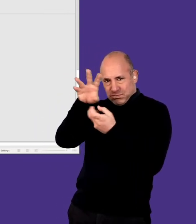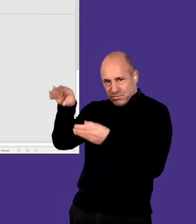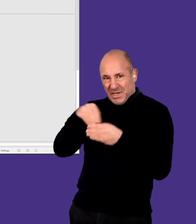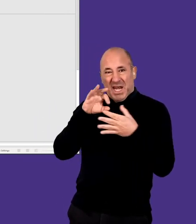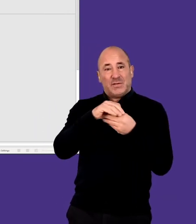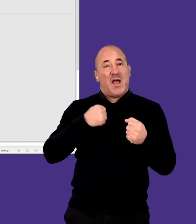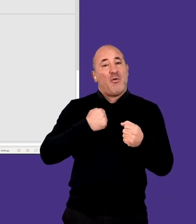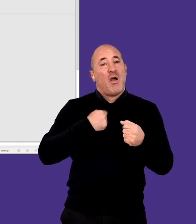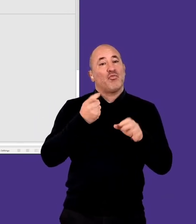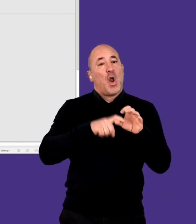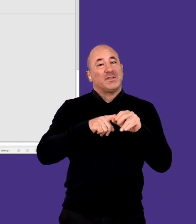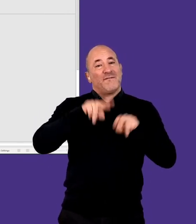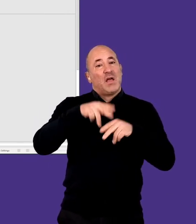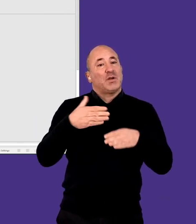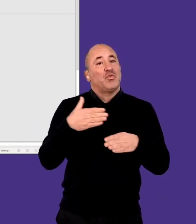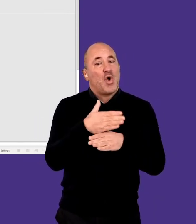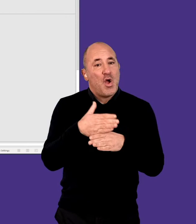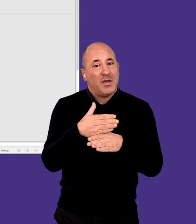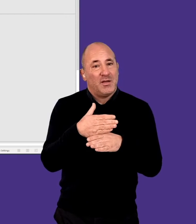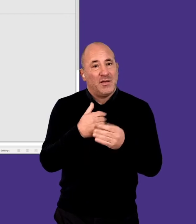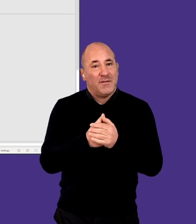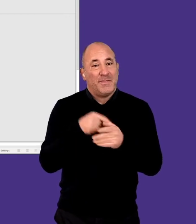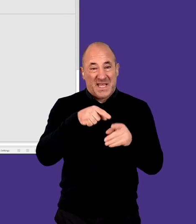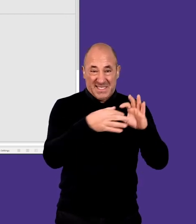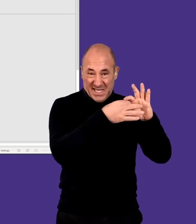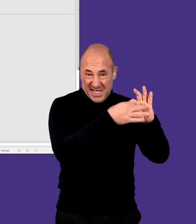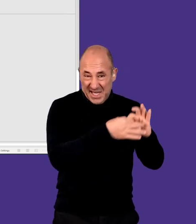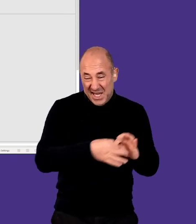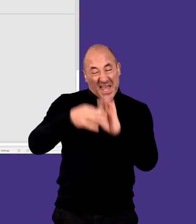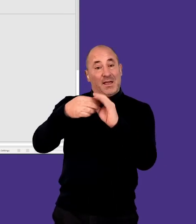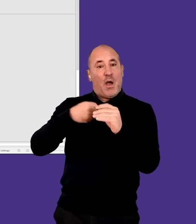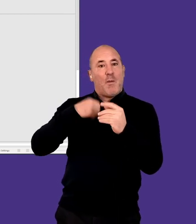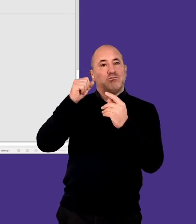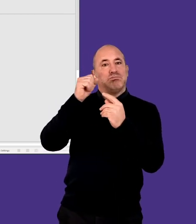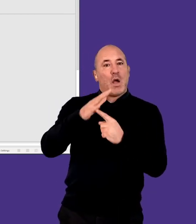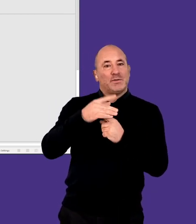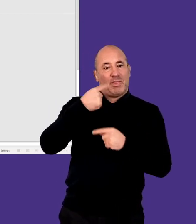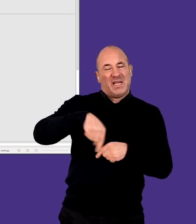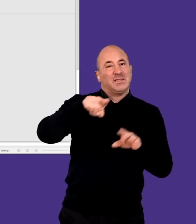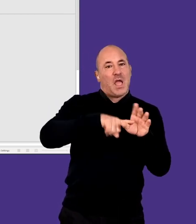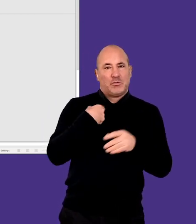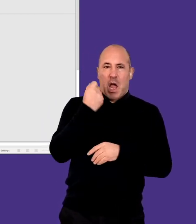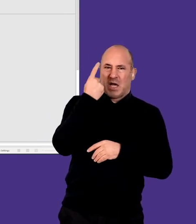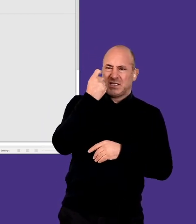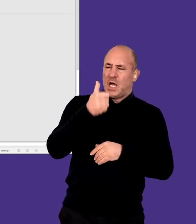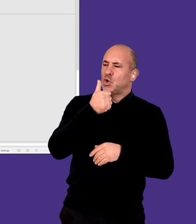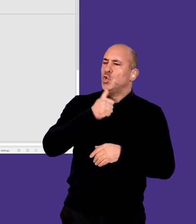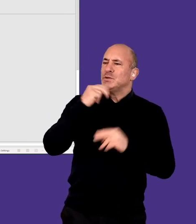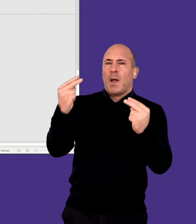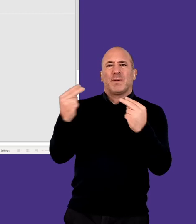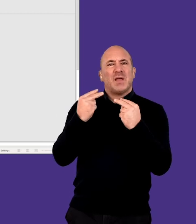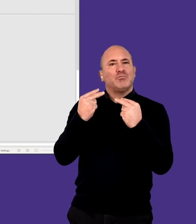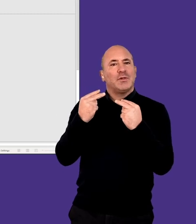ongoing evaluation work. So that relates directly back up to our priorities this year of understanding user perception. So we're going to use our